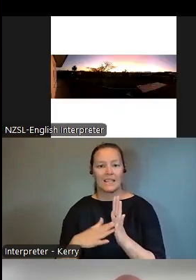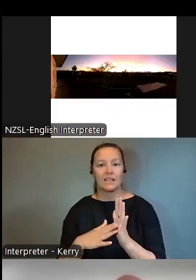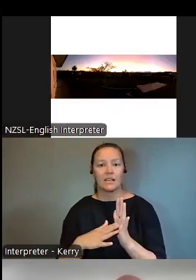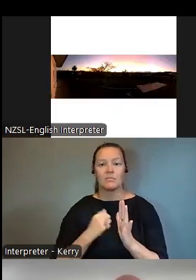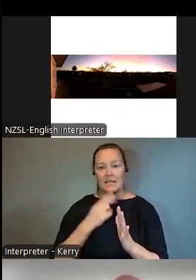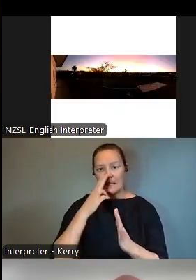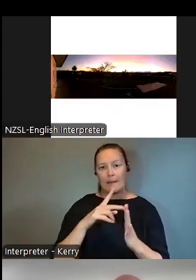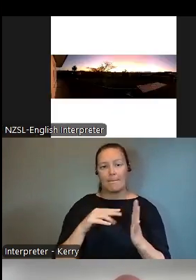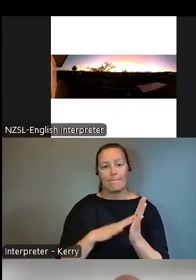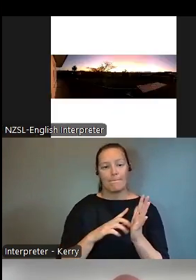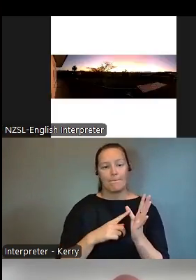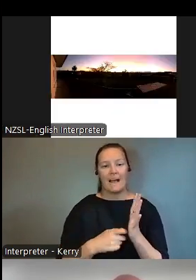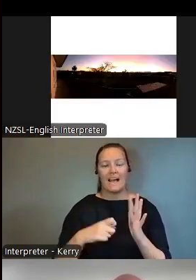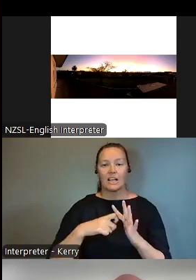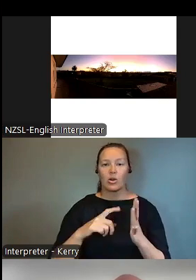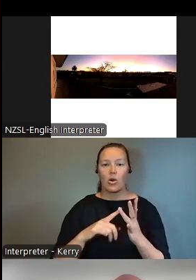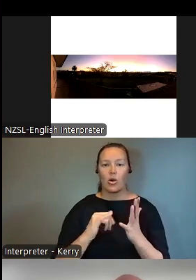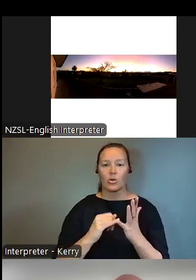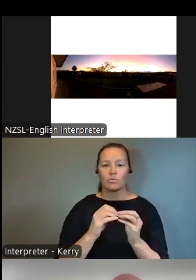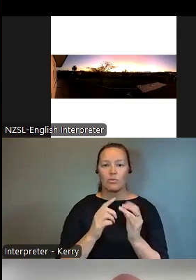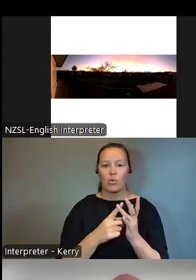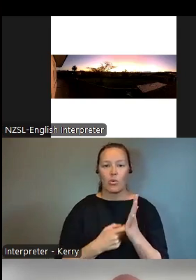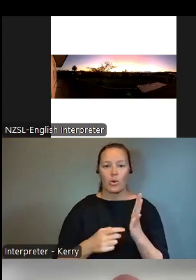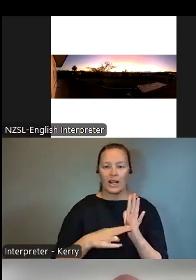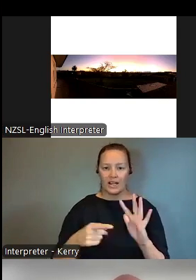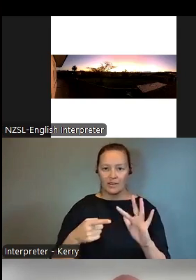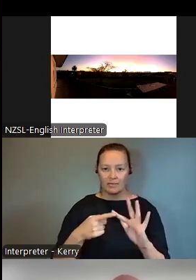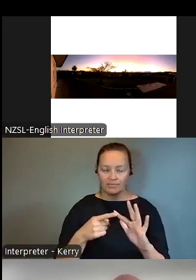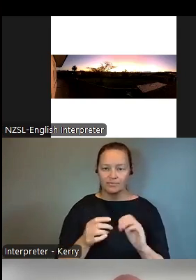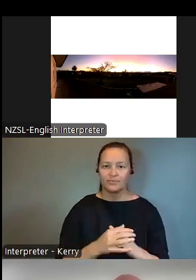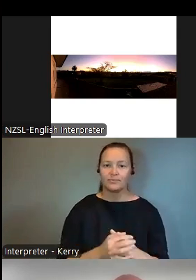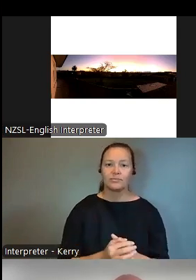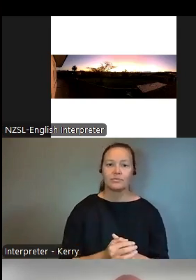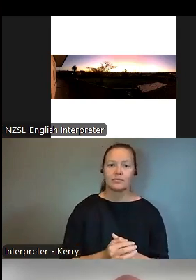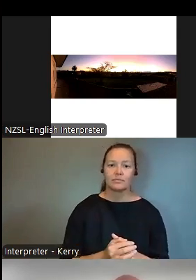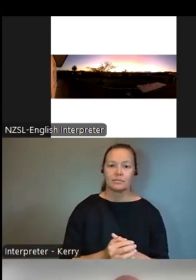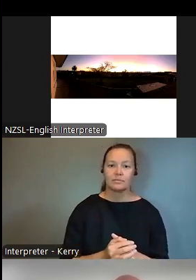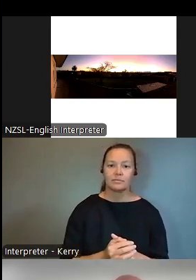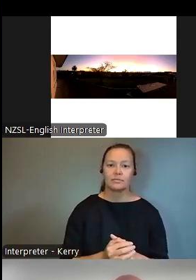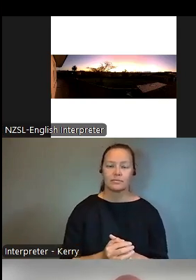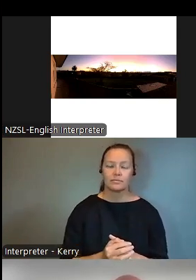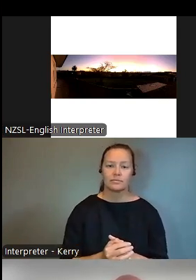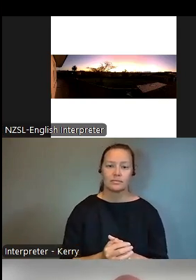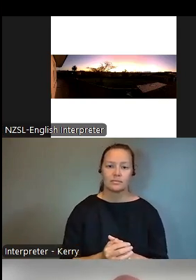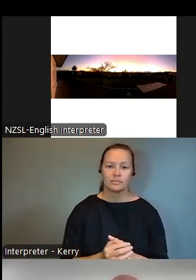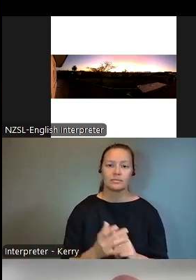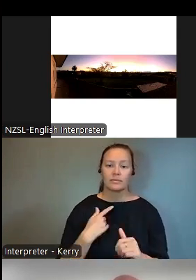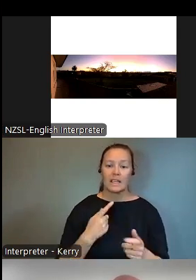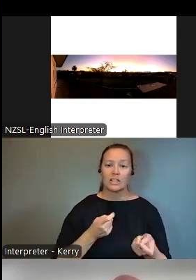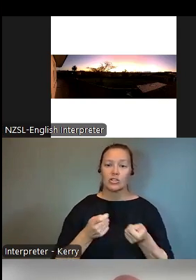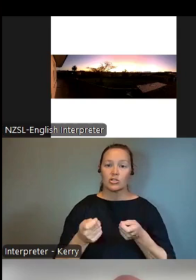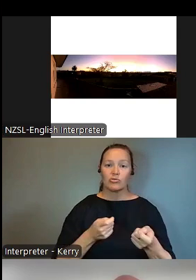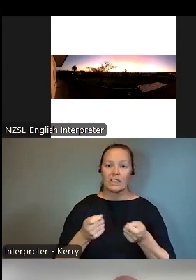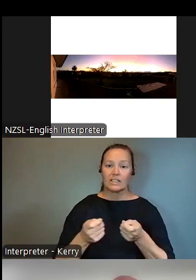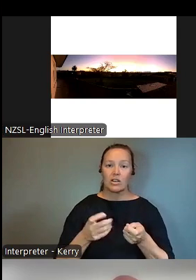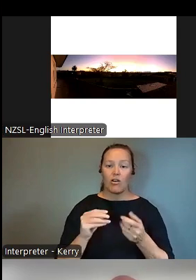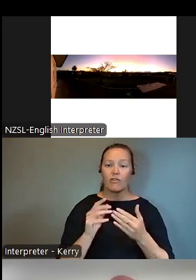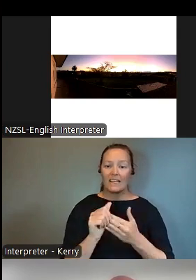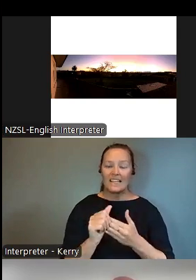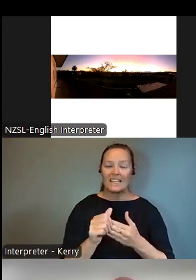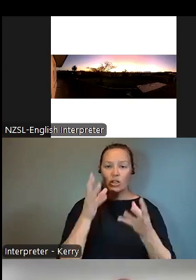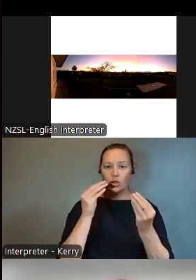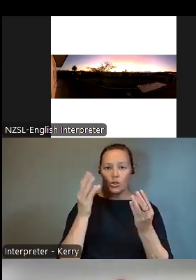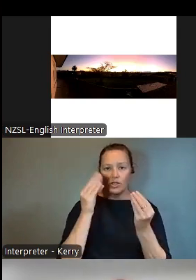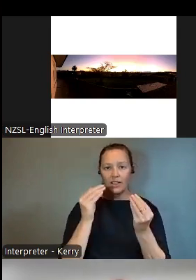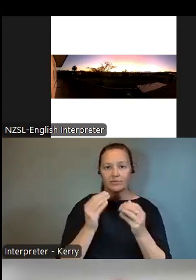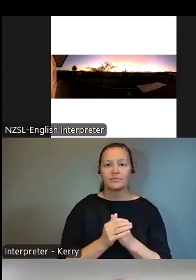ingoa, ko kai whakahaere o Arahi Ako, ahau. I'm the Director of Leading Learning. As you heard in my